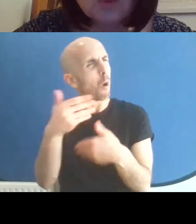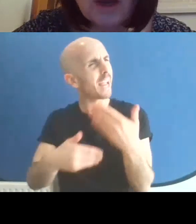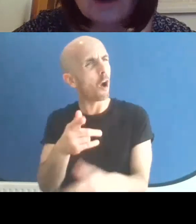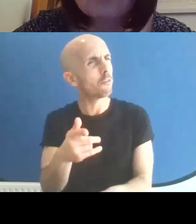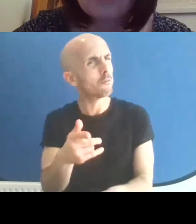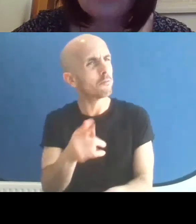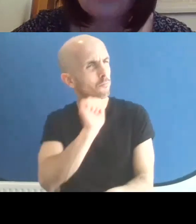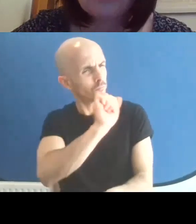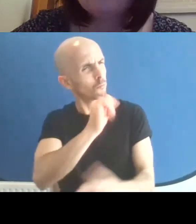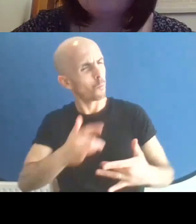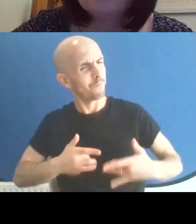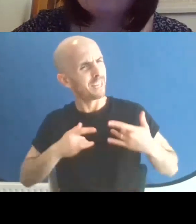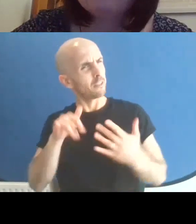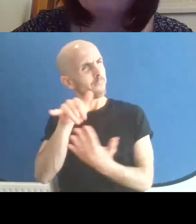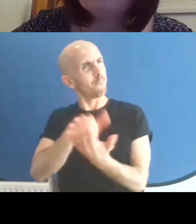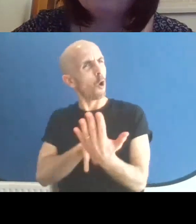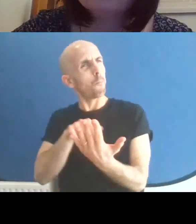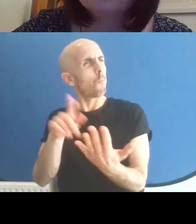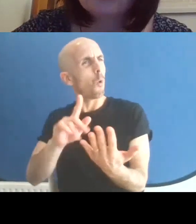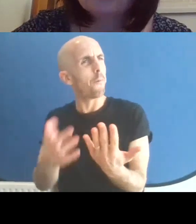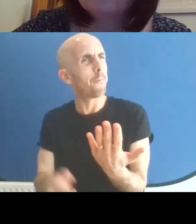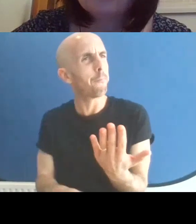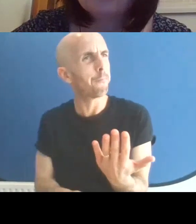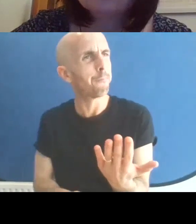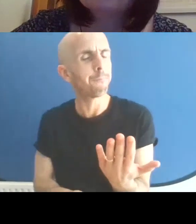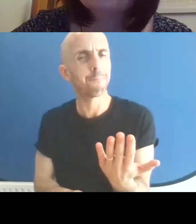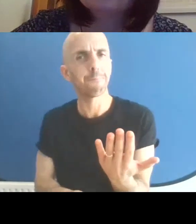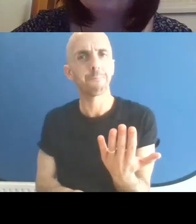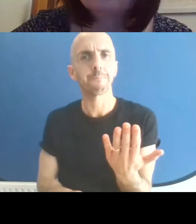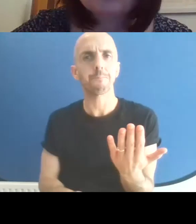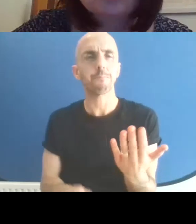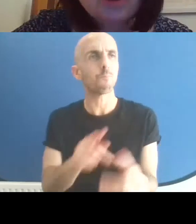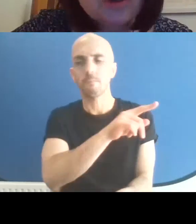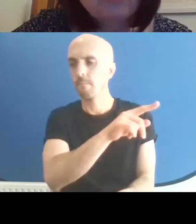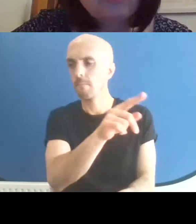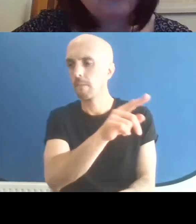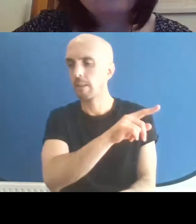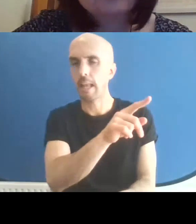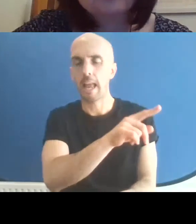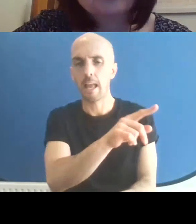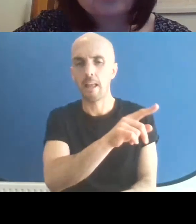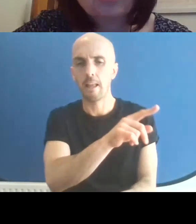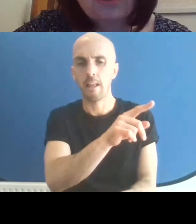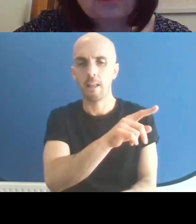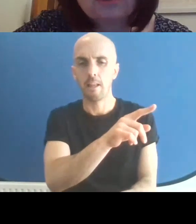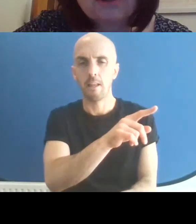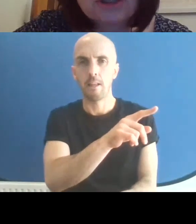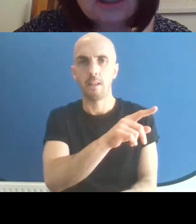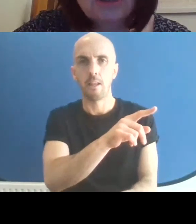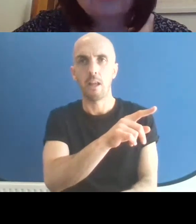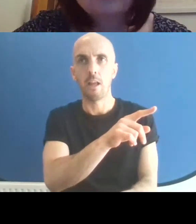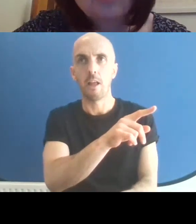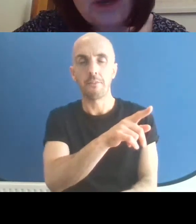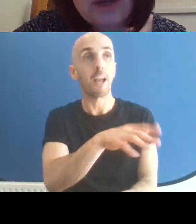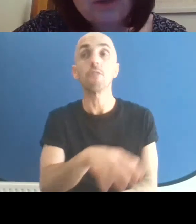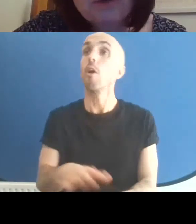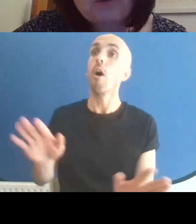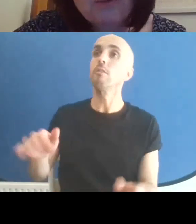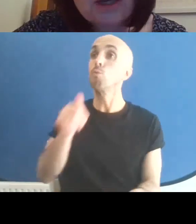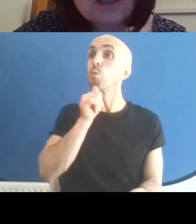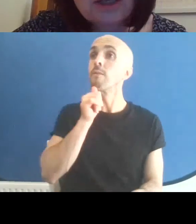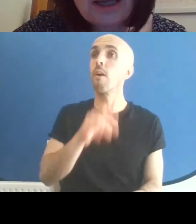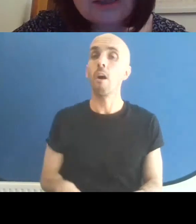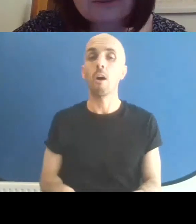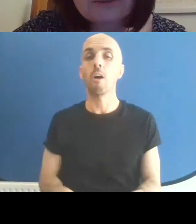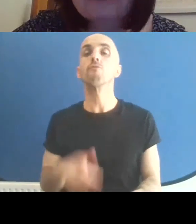the form. It was a way of enabling people to come to a conclusion about whether they should or shouldn't go out on a visit,